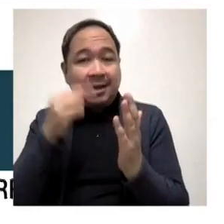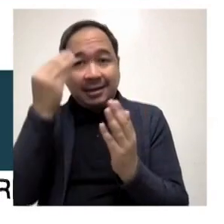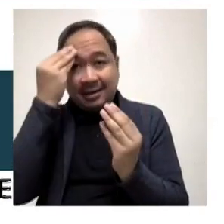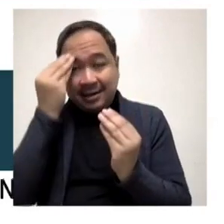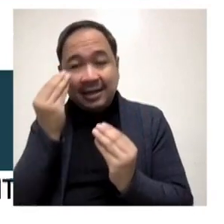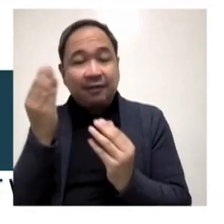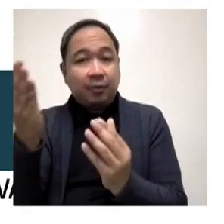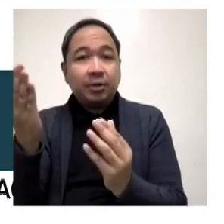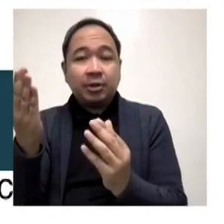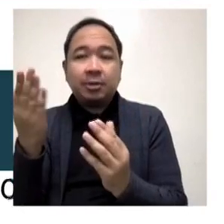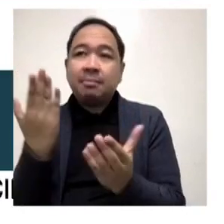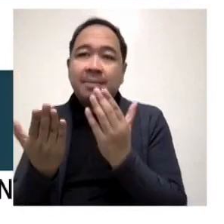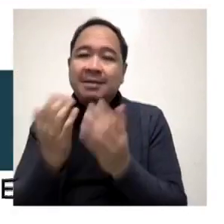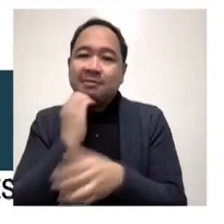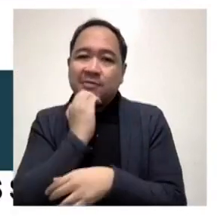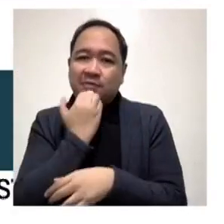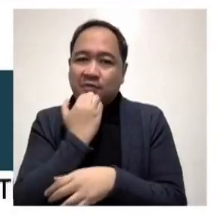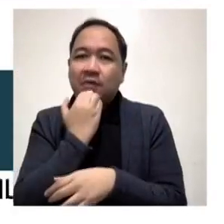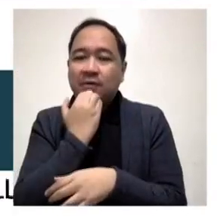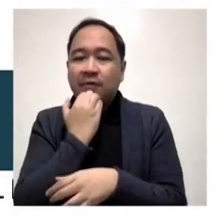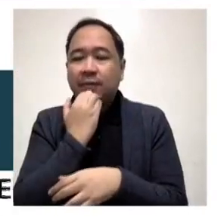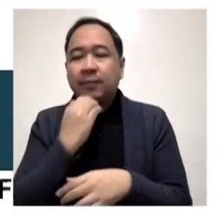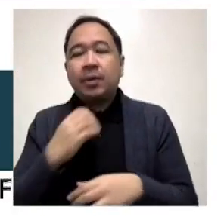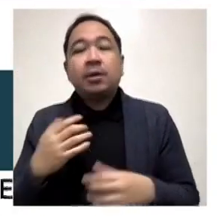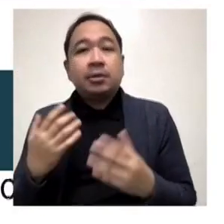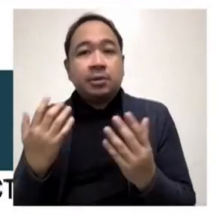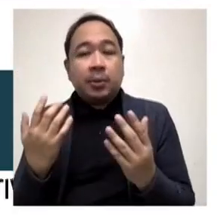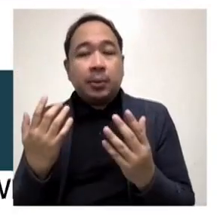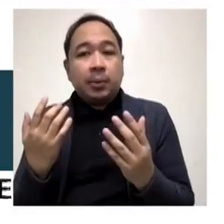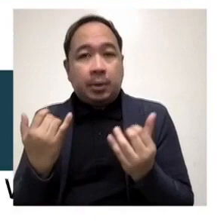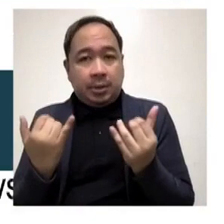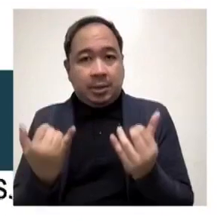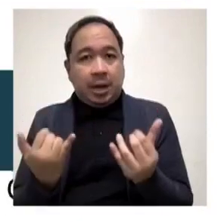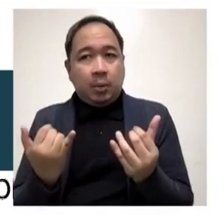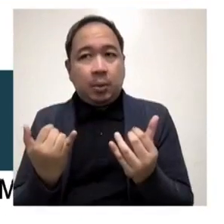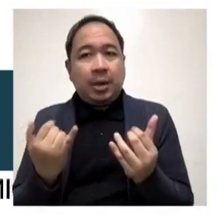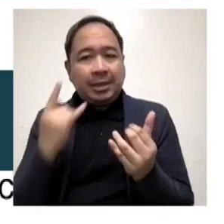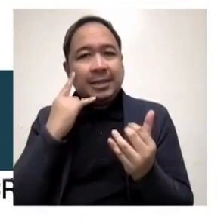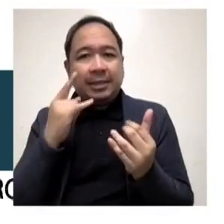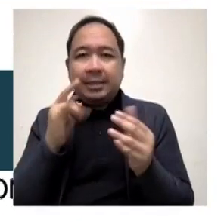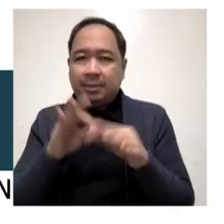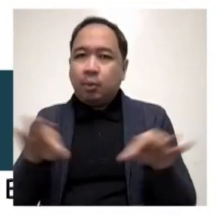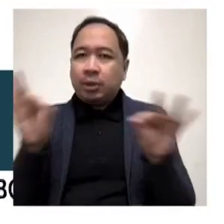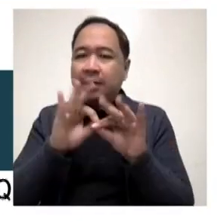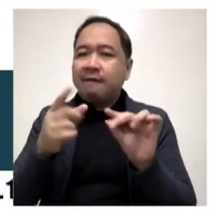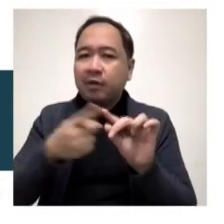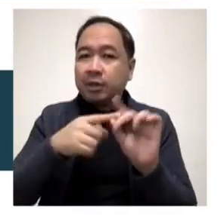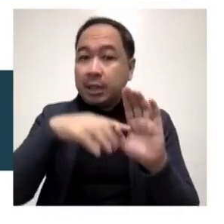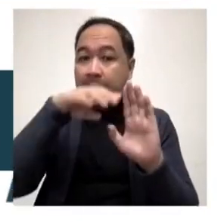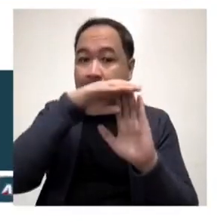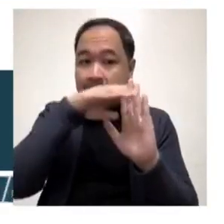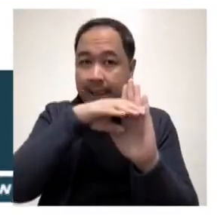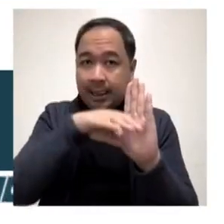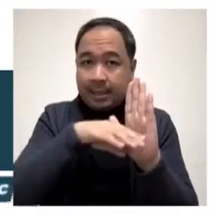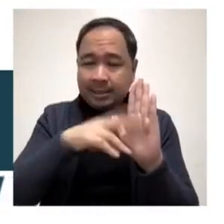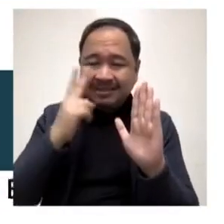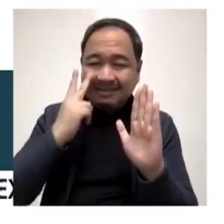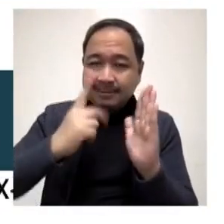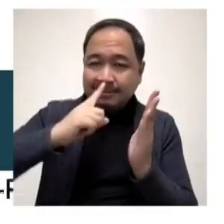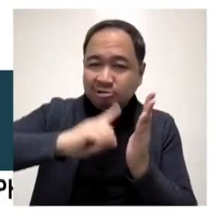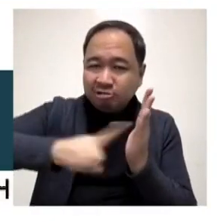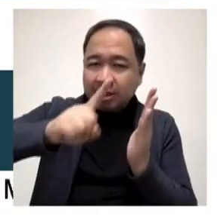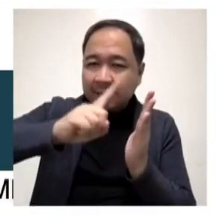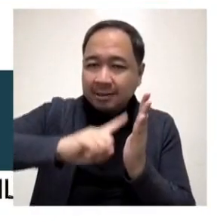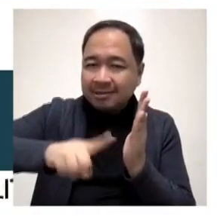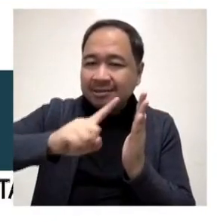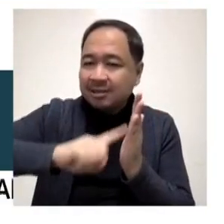may not be correct. So it is but right to validate first. Of course, it will be hard to simply accuse